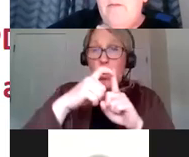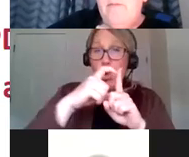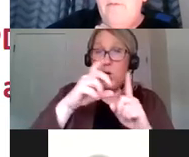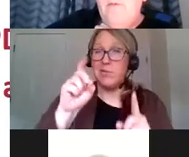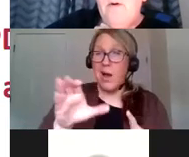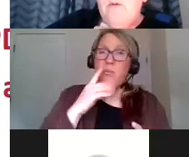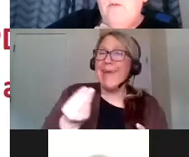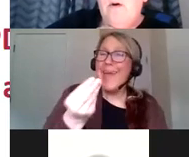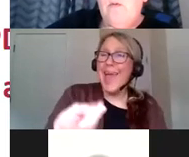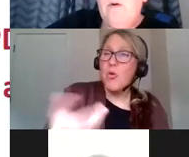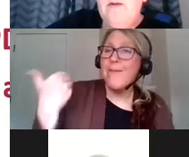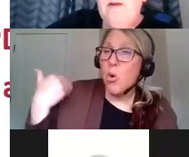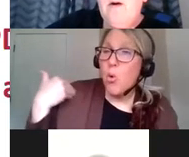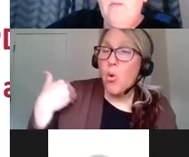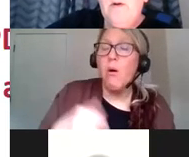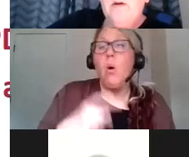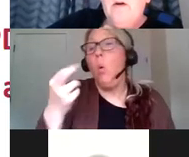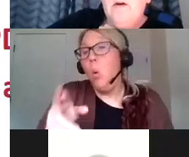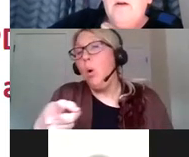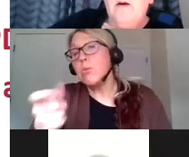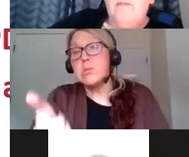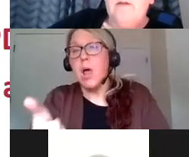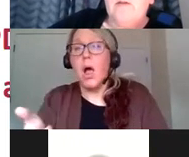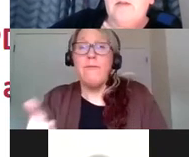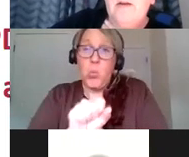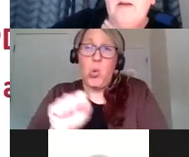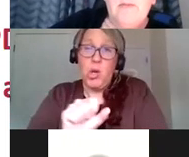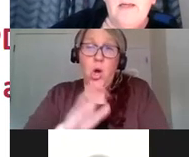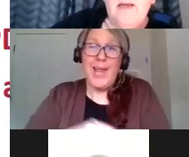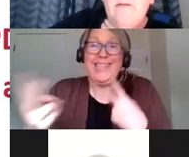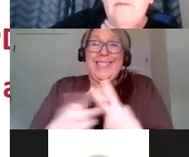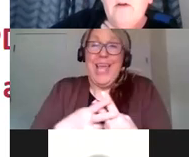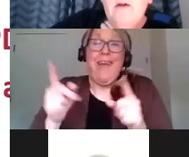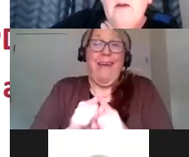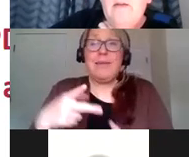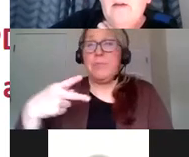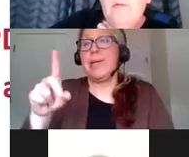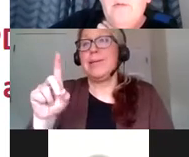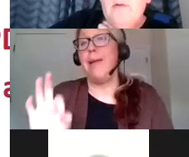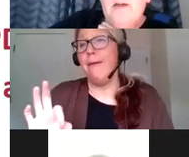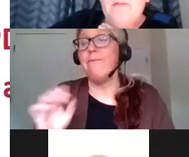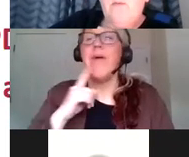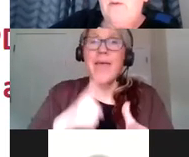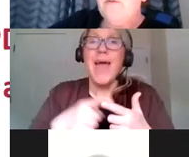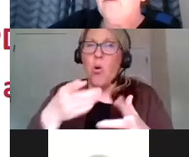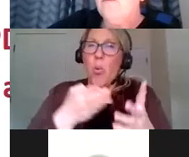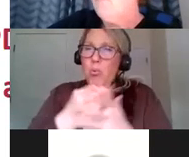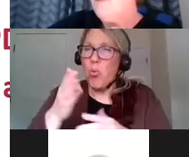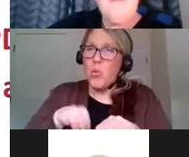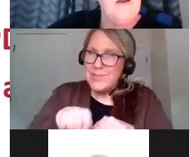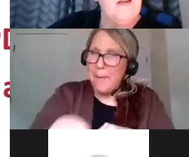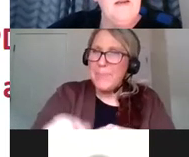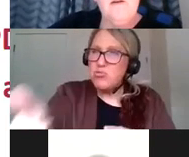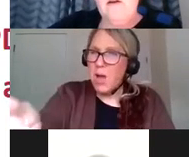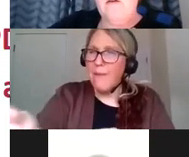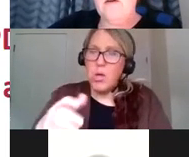we gave before or one that you are working on, and just save it as a PDF, and then go through those steps that we went through. You do